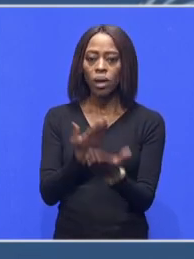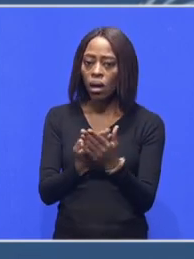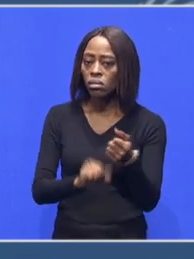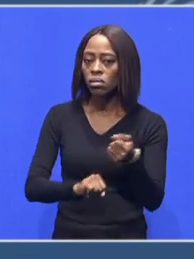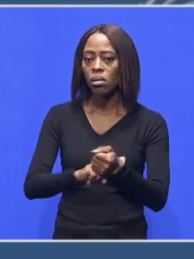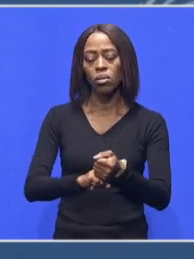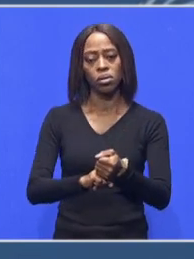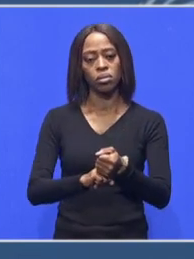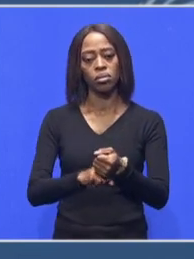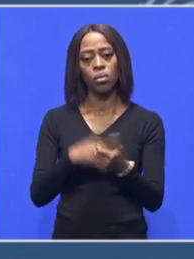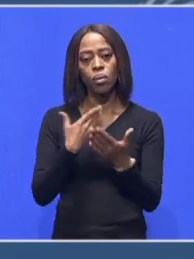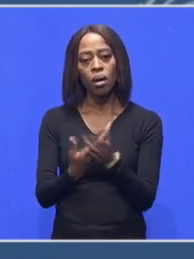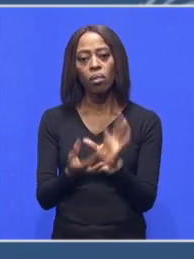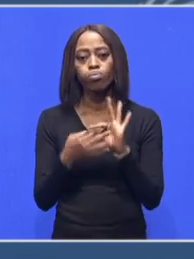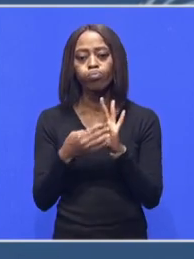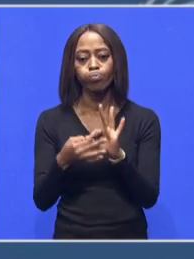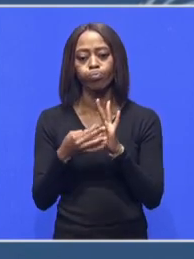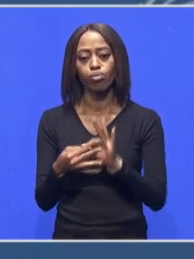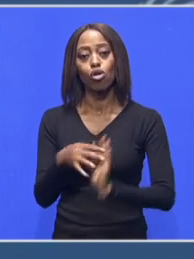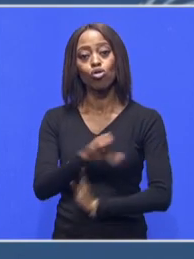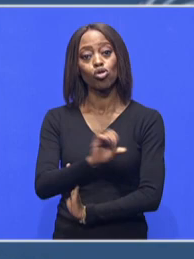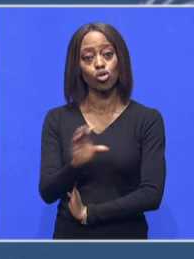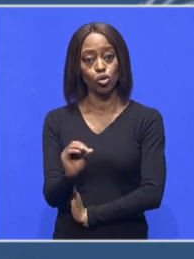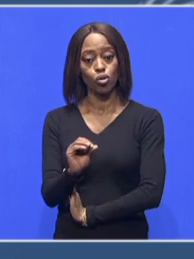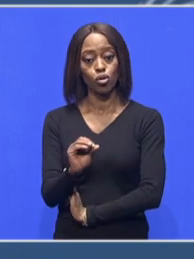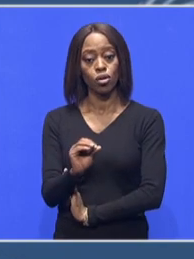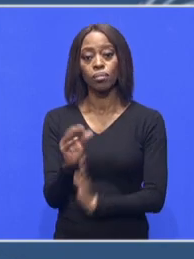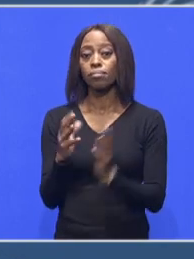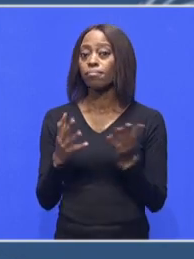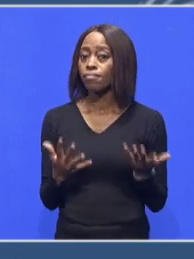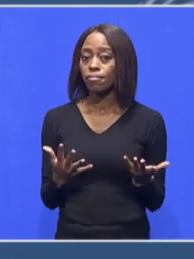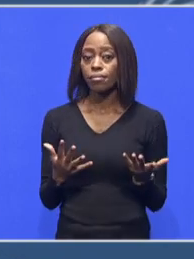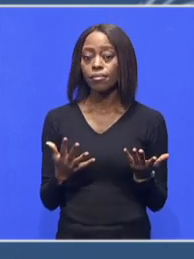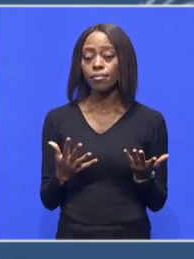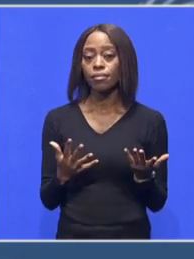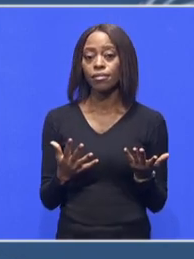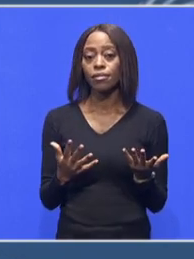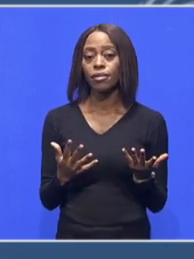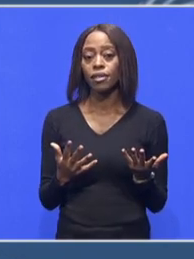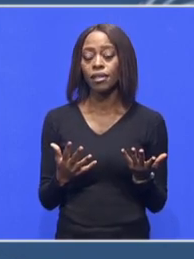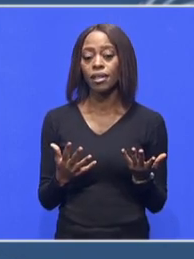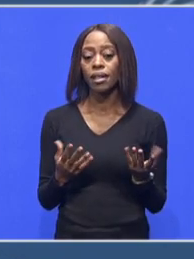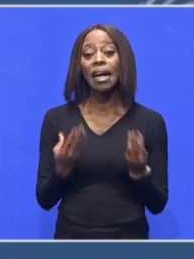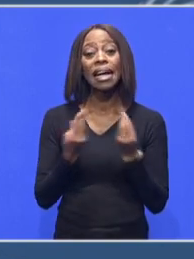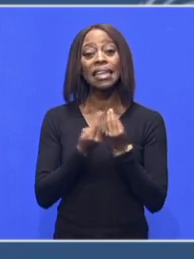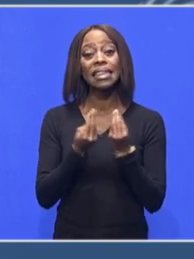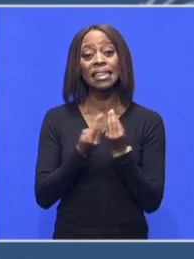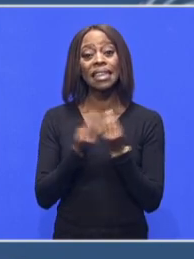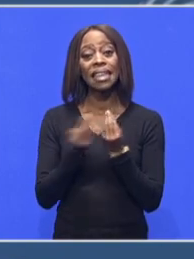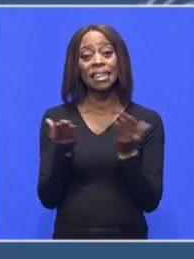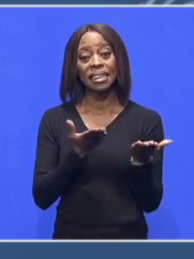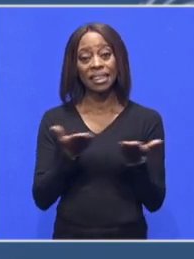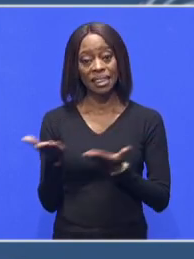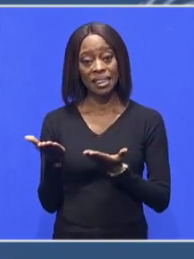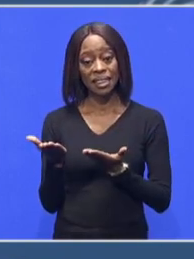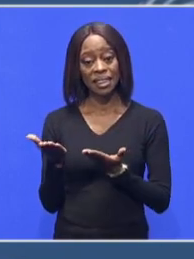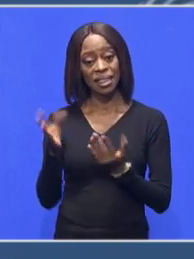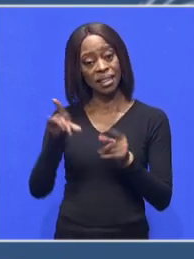can work with. So I think the possibility is there, as we